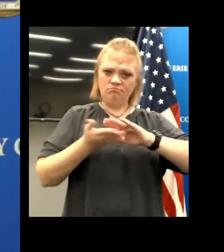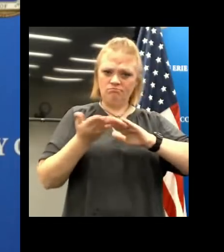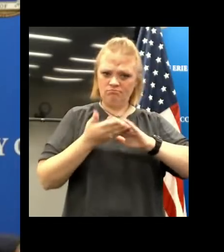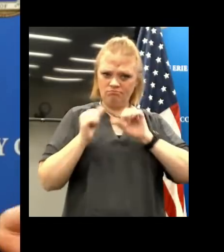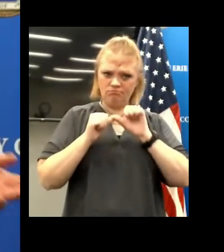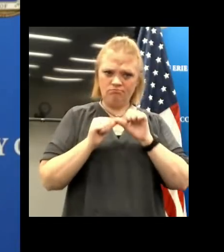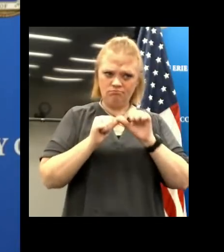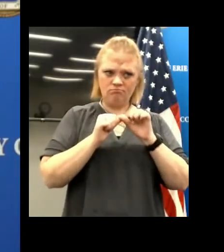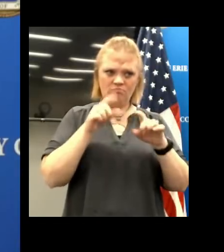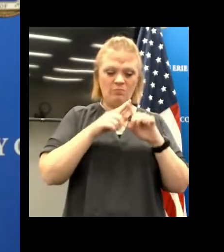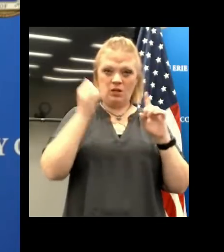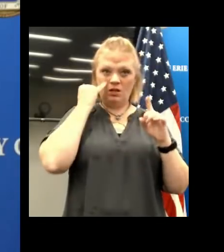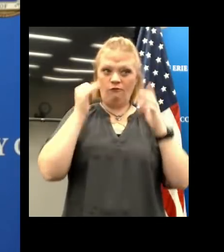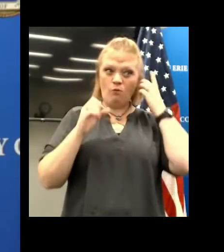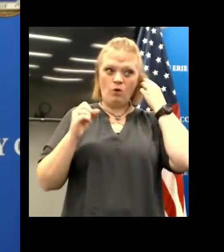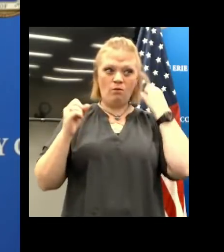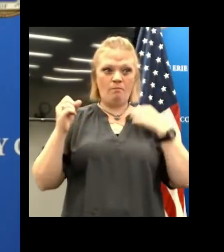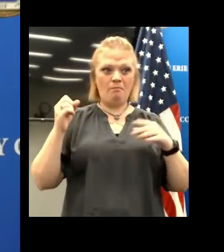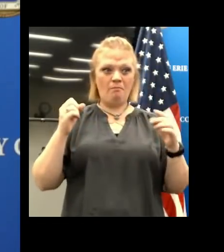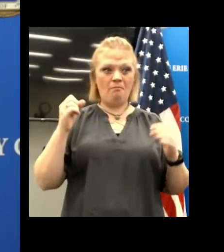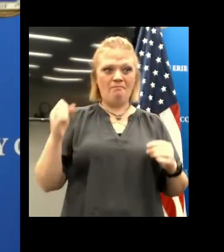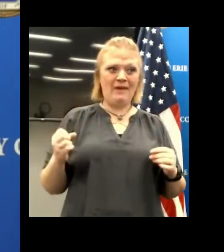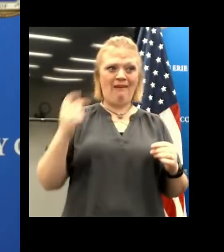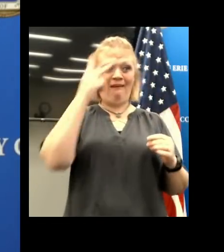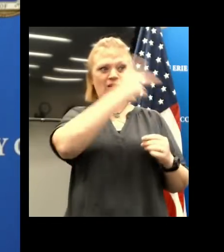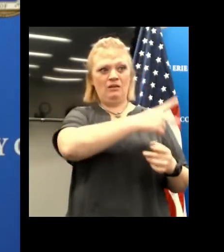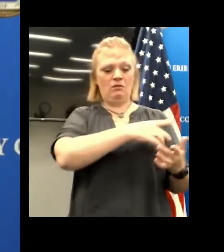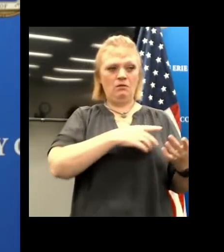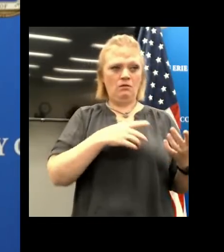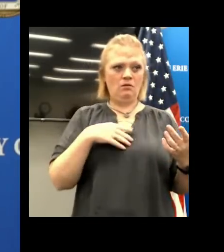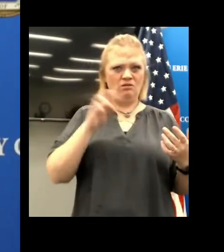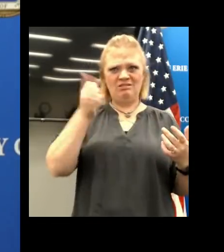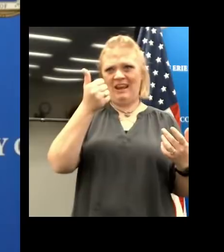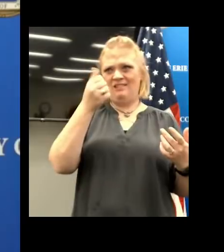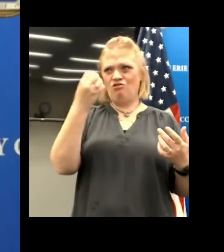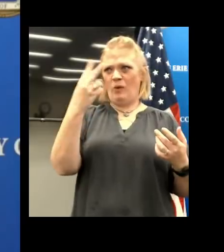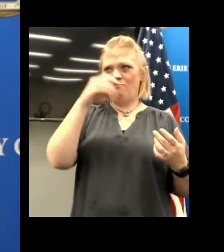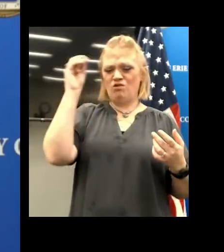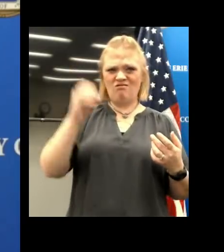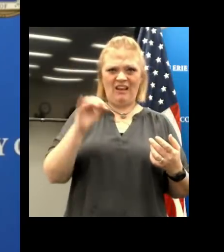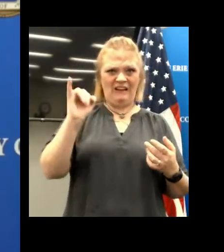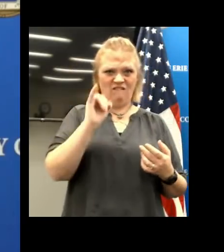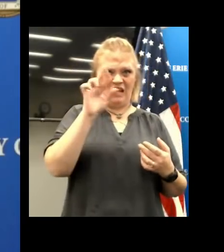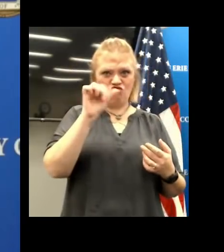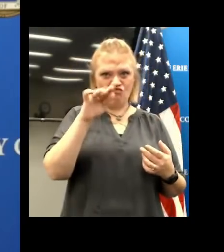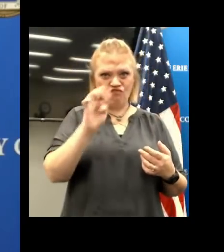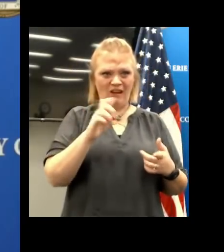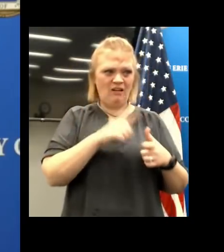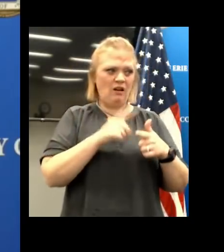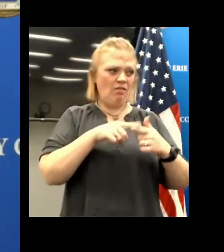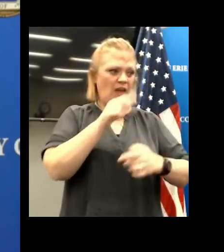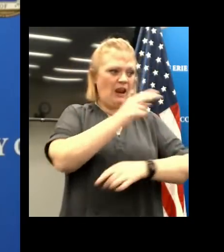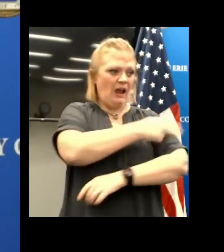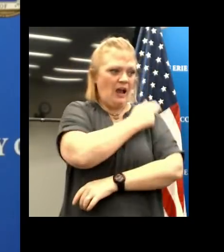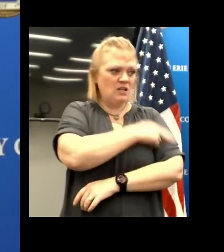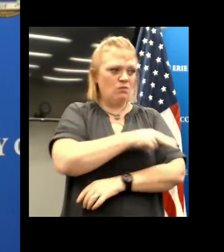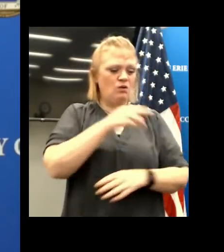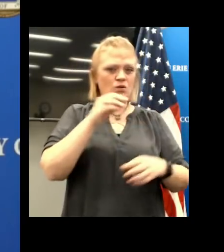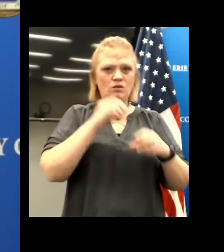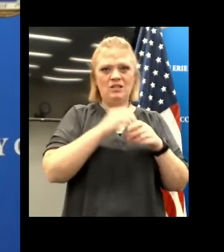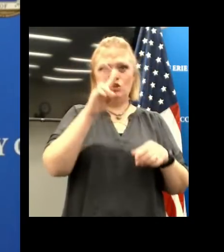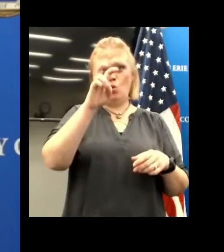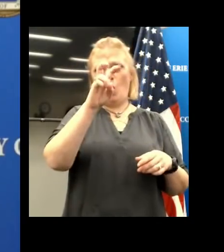But if we got back up to the point where we were at 10 or 12% infection rate and hospitalizations in the